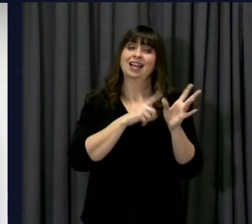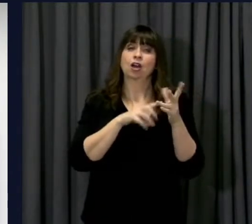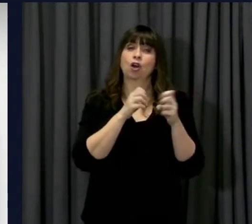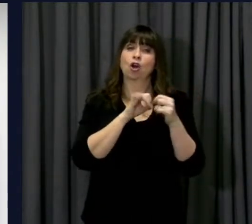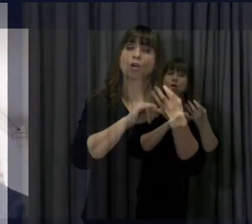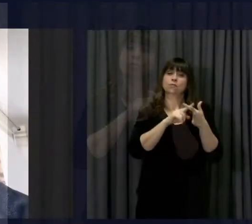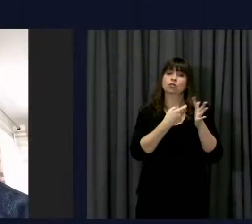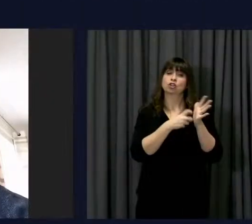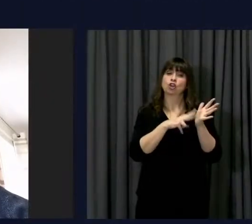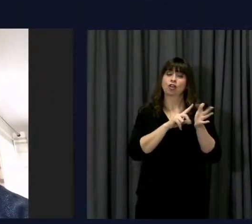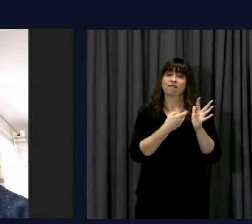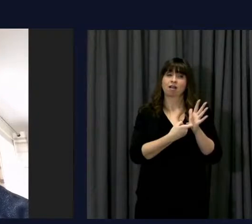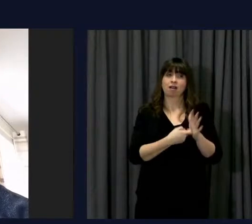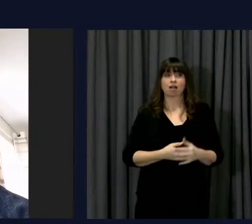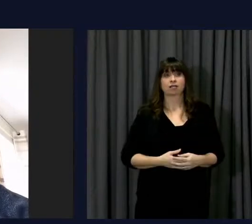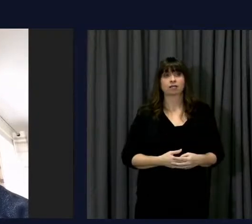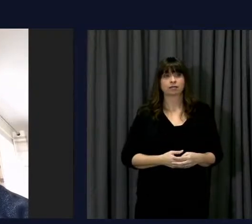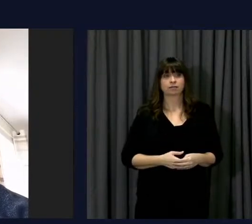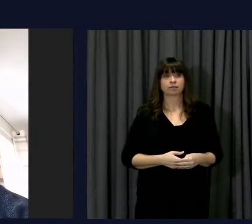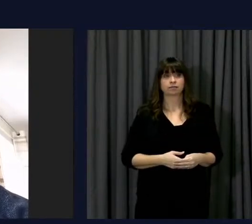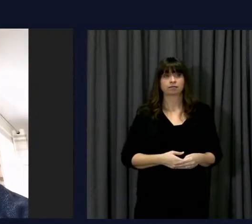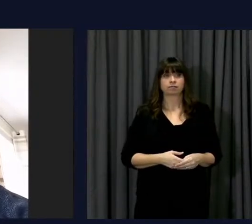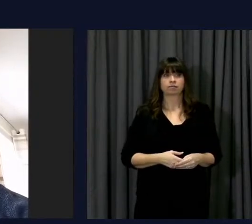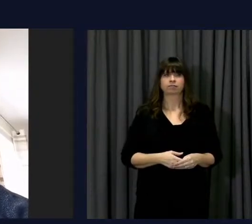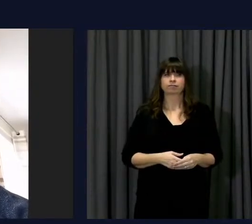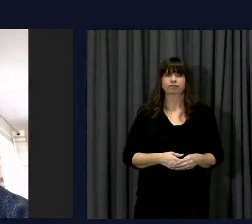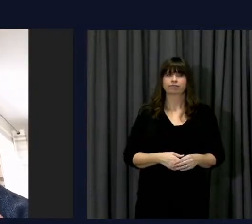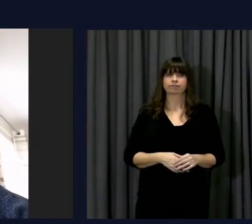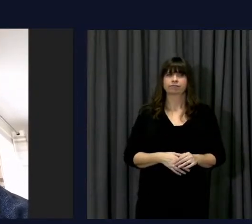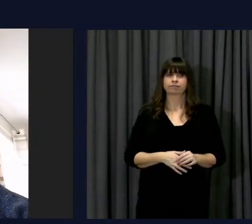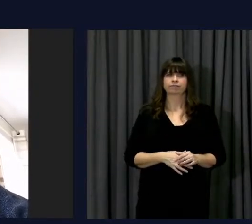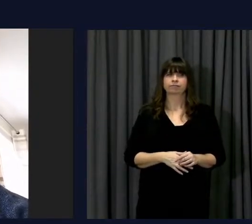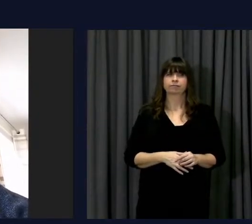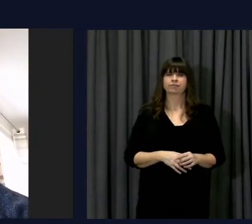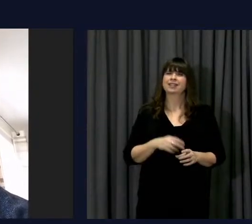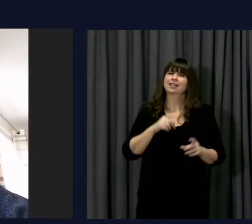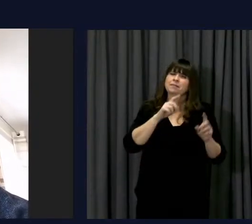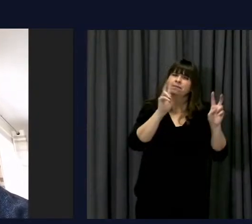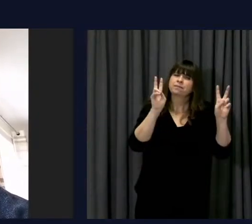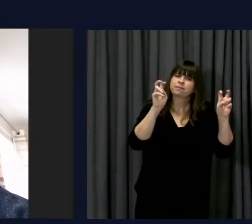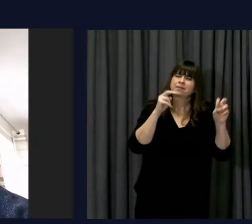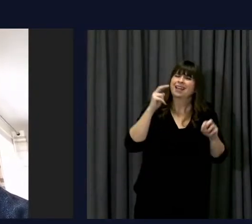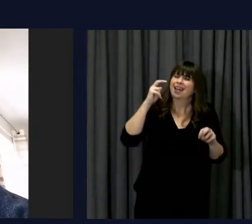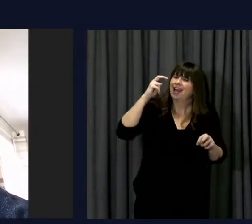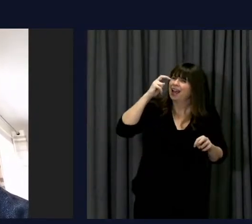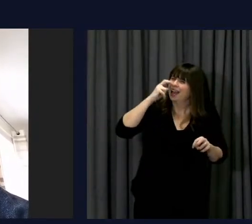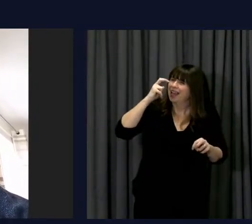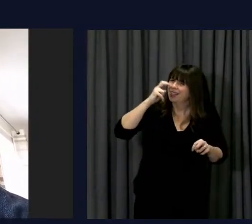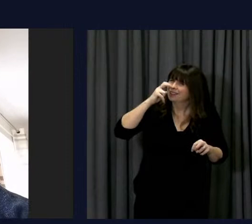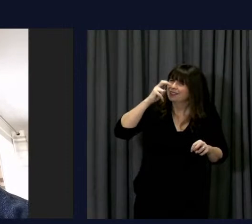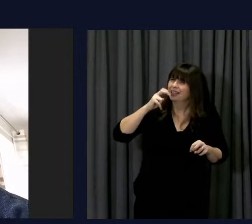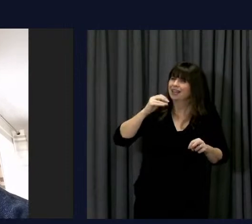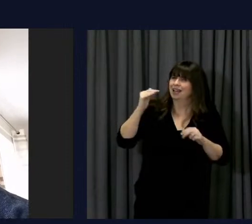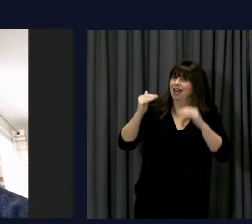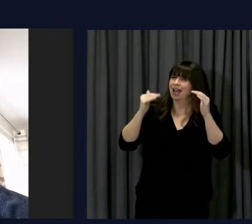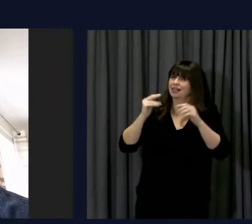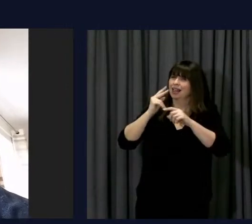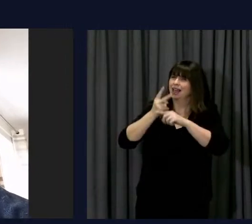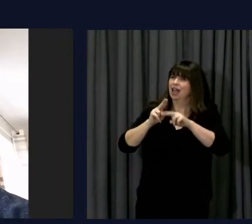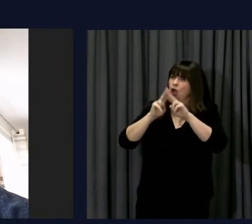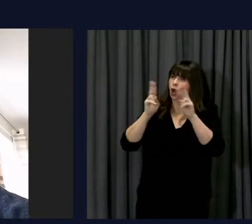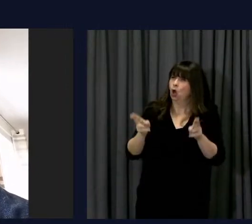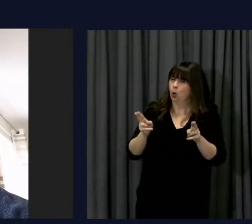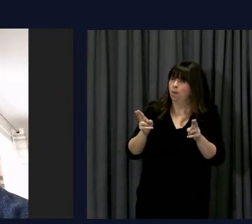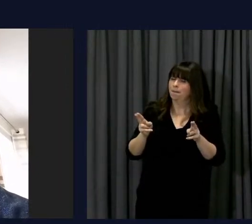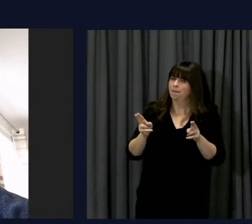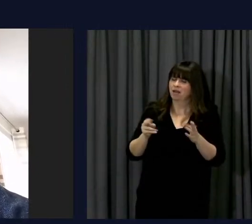Thank you, Minister. Good afternoon. On the definition and distinction of elderly adult care homes, you're on record saying that all care